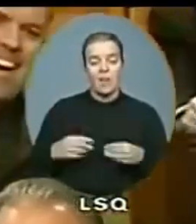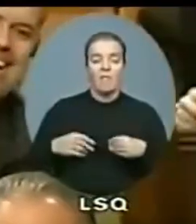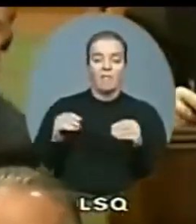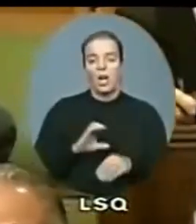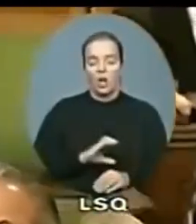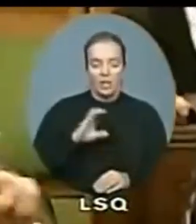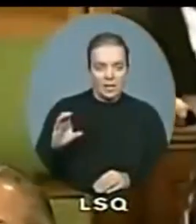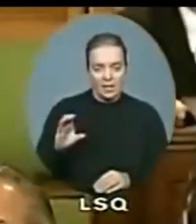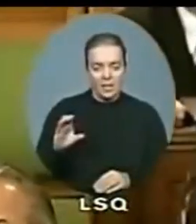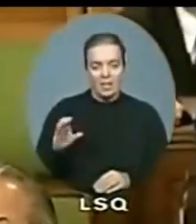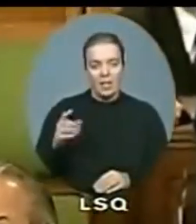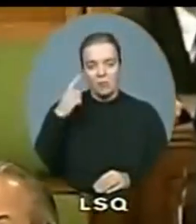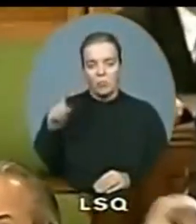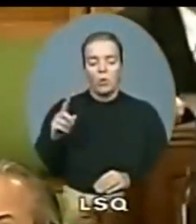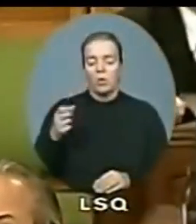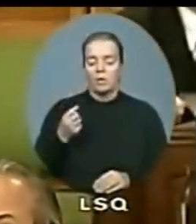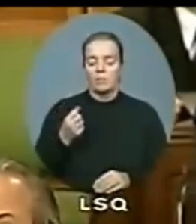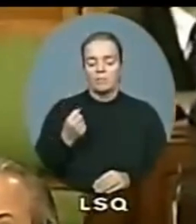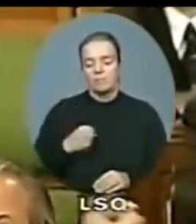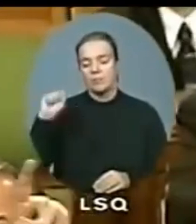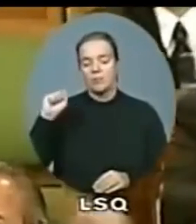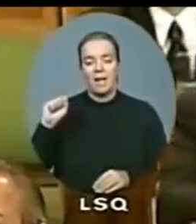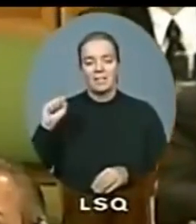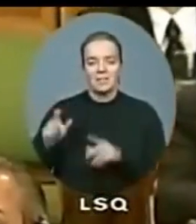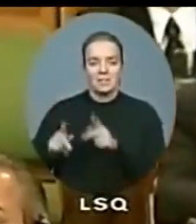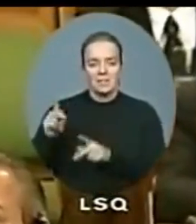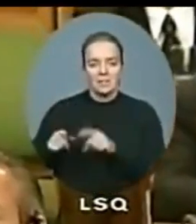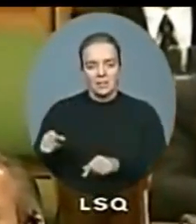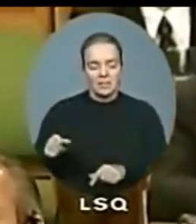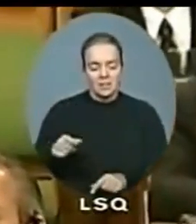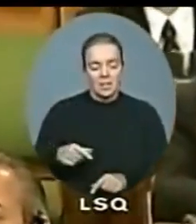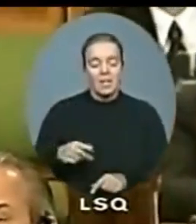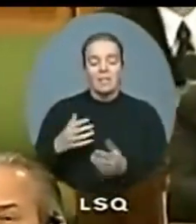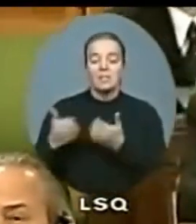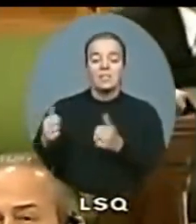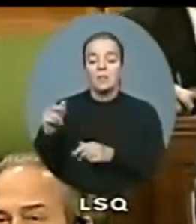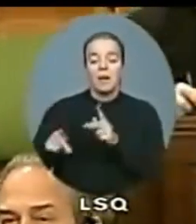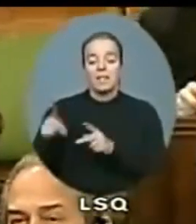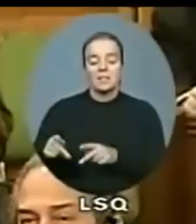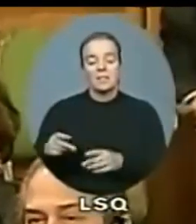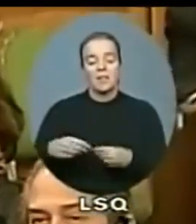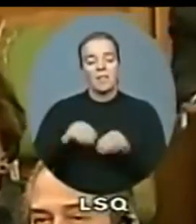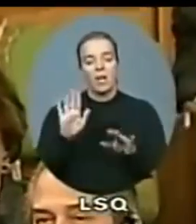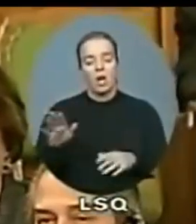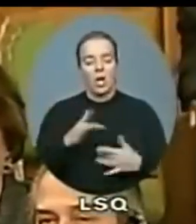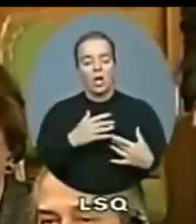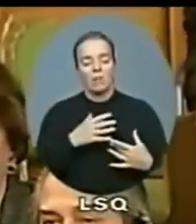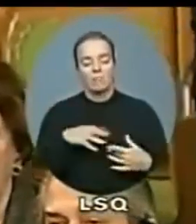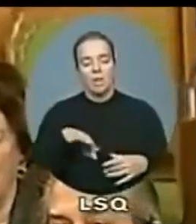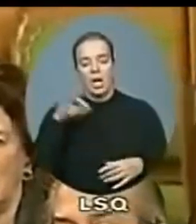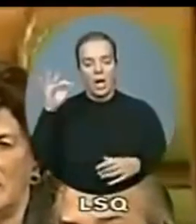his Quebec MPs are saying that the separatists are solding their soul to the Liberals. He needs to choose between these two